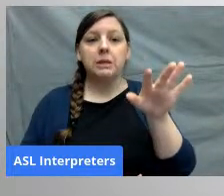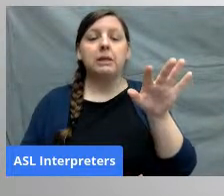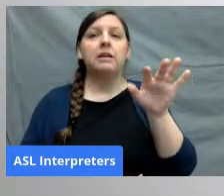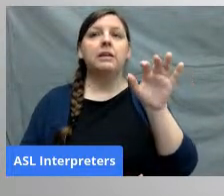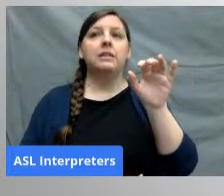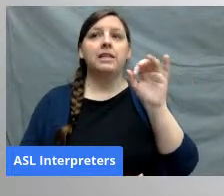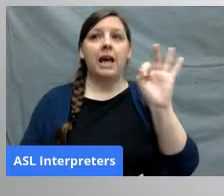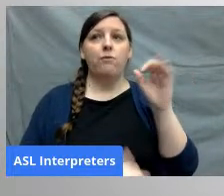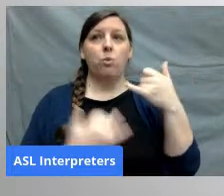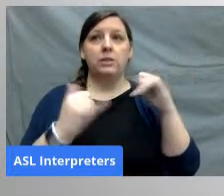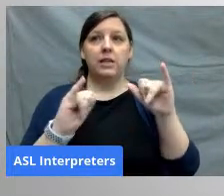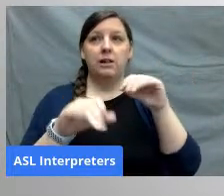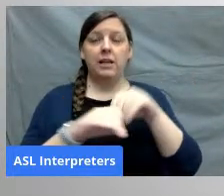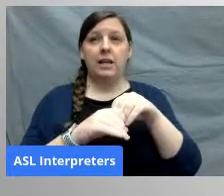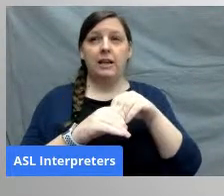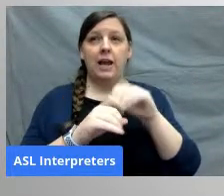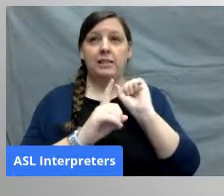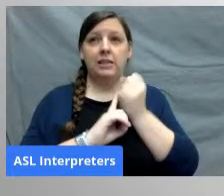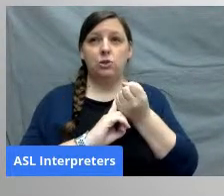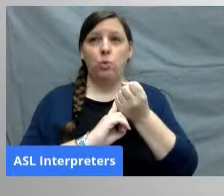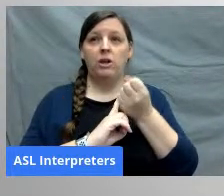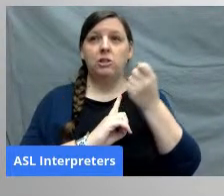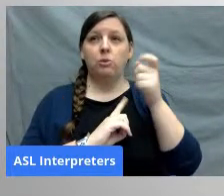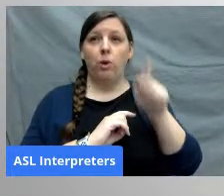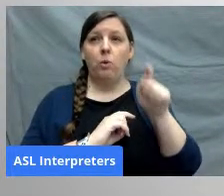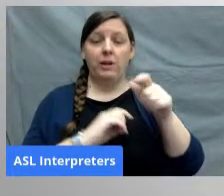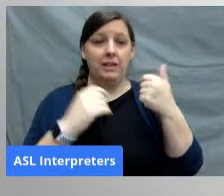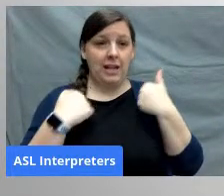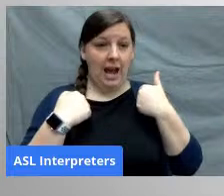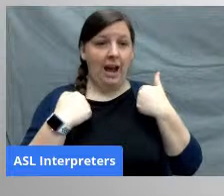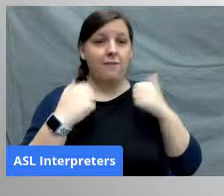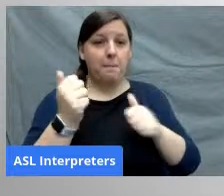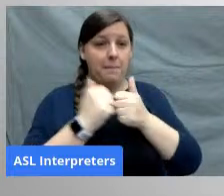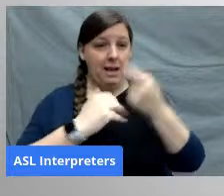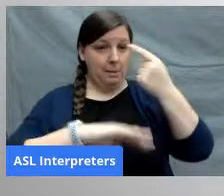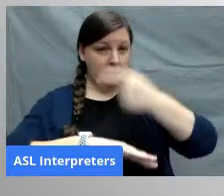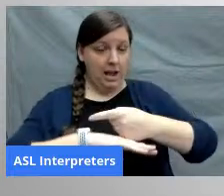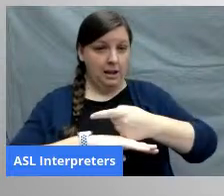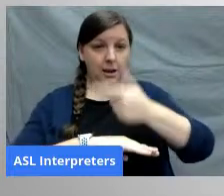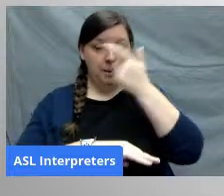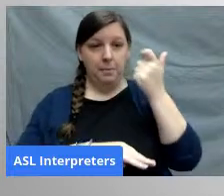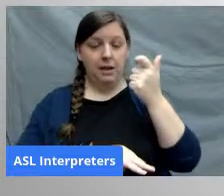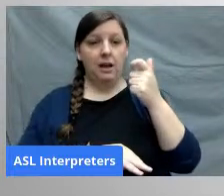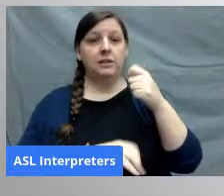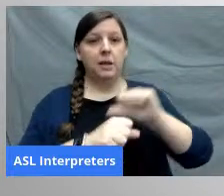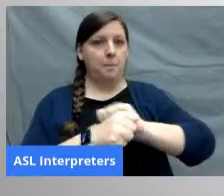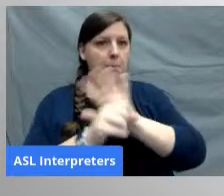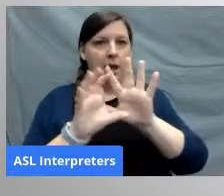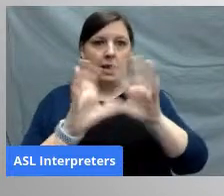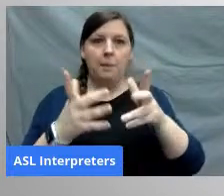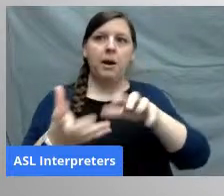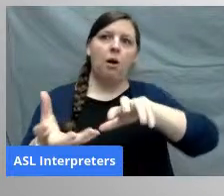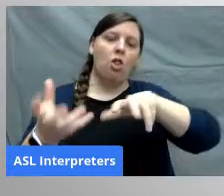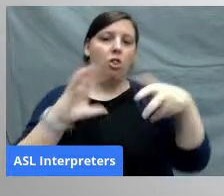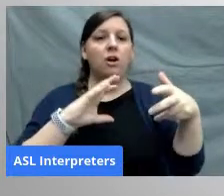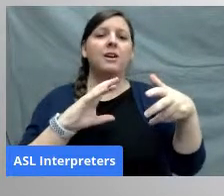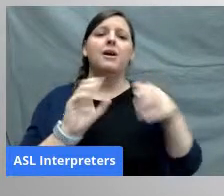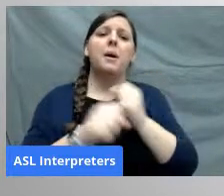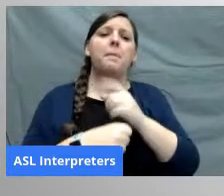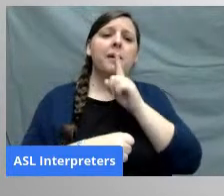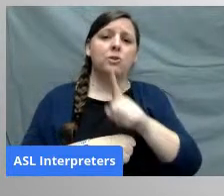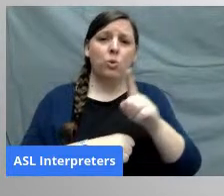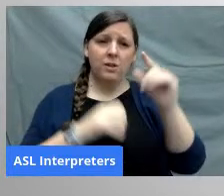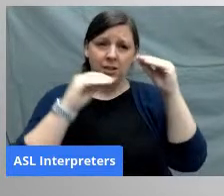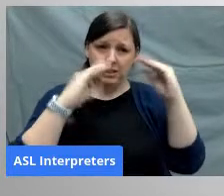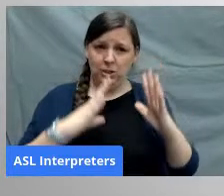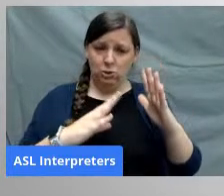days because the pandemic is making it crazy, just make sure that teachers are aware of what the policy